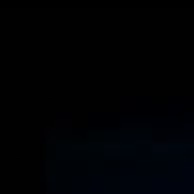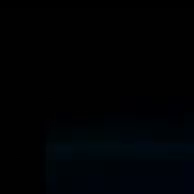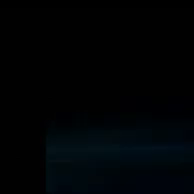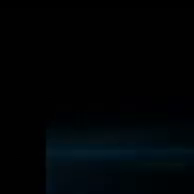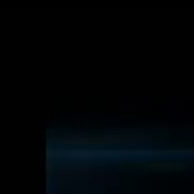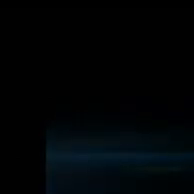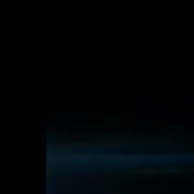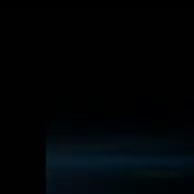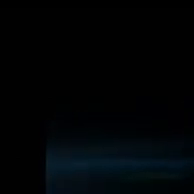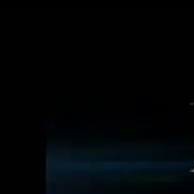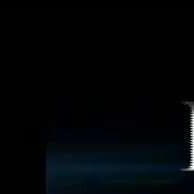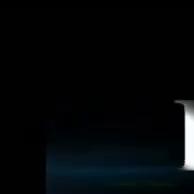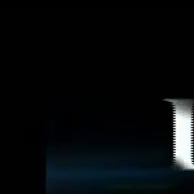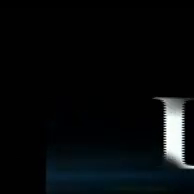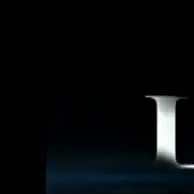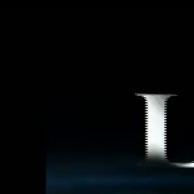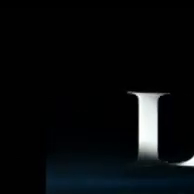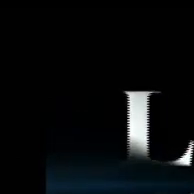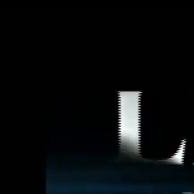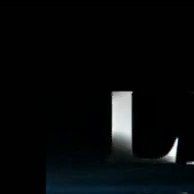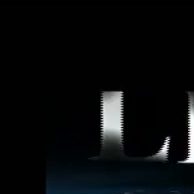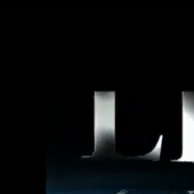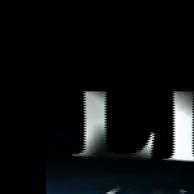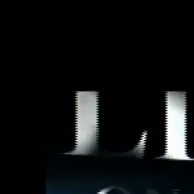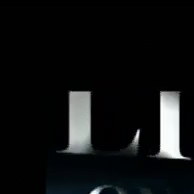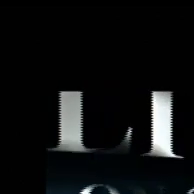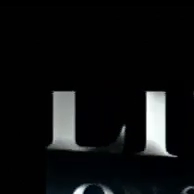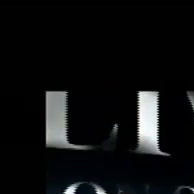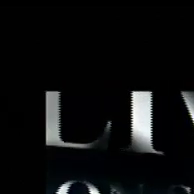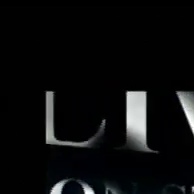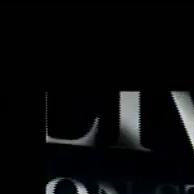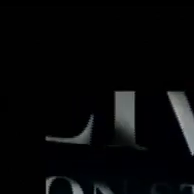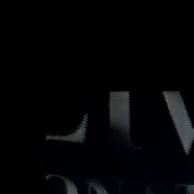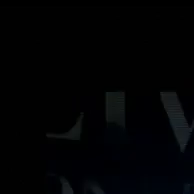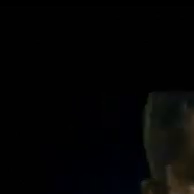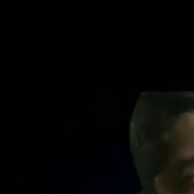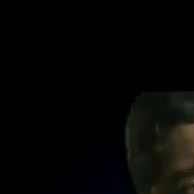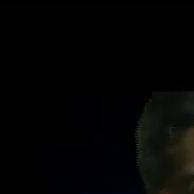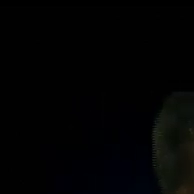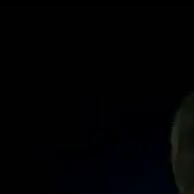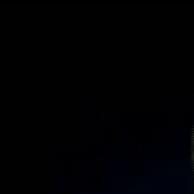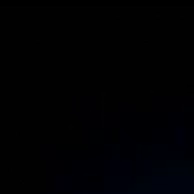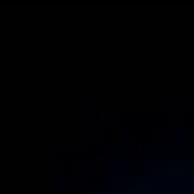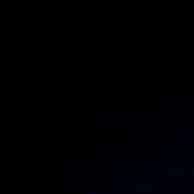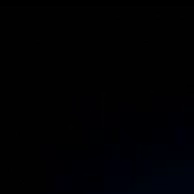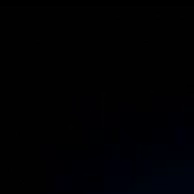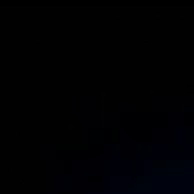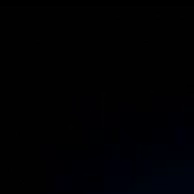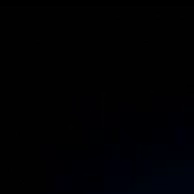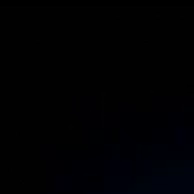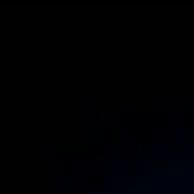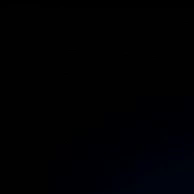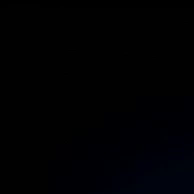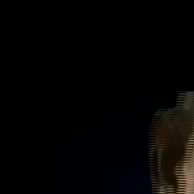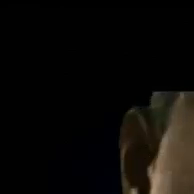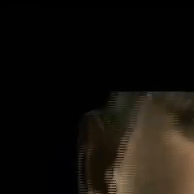for 10 minutes about not so much what he does, but why he does it. What sort of trials and tribulations has